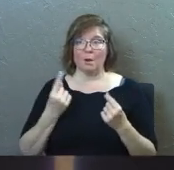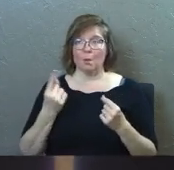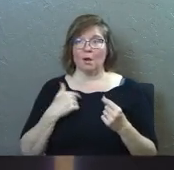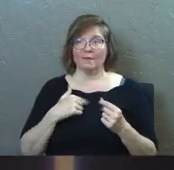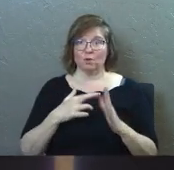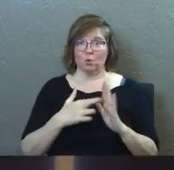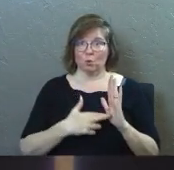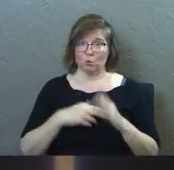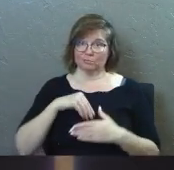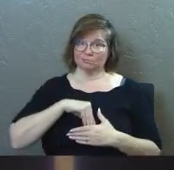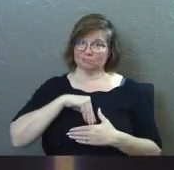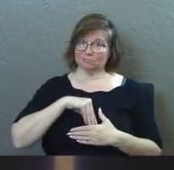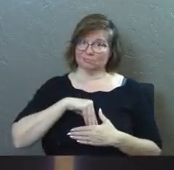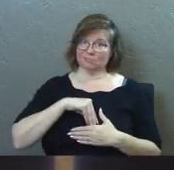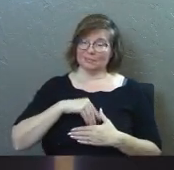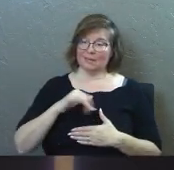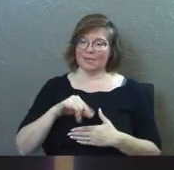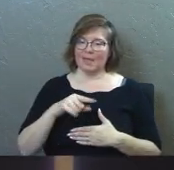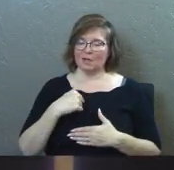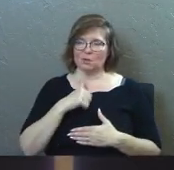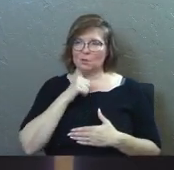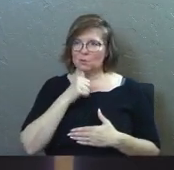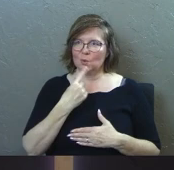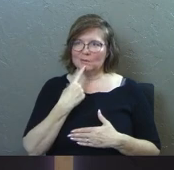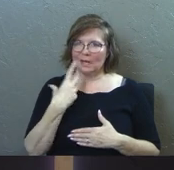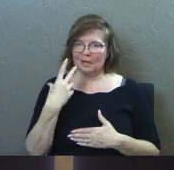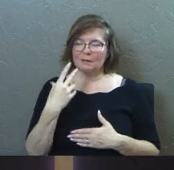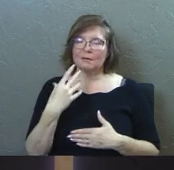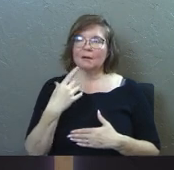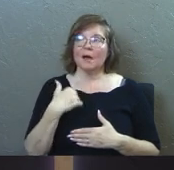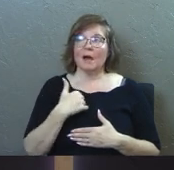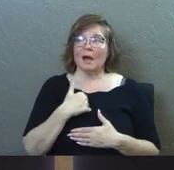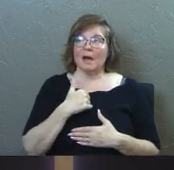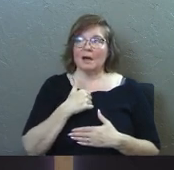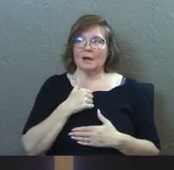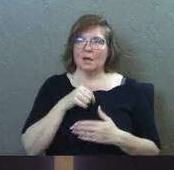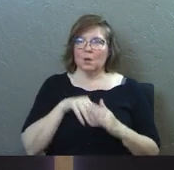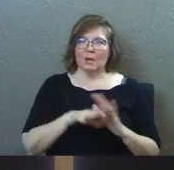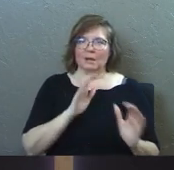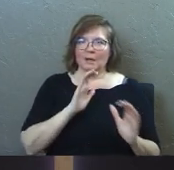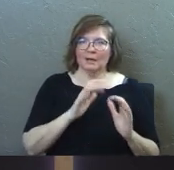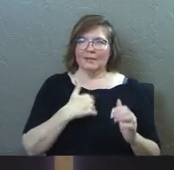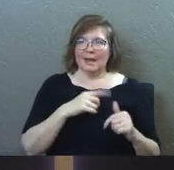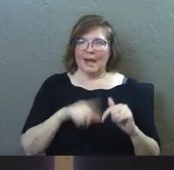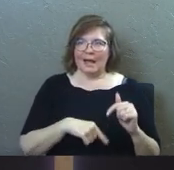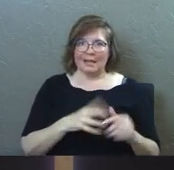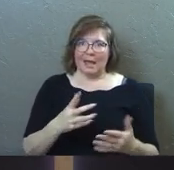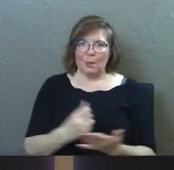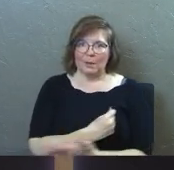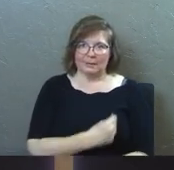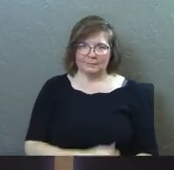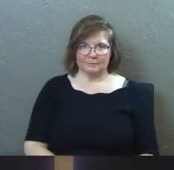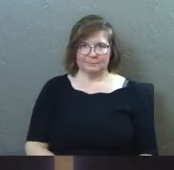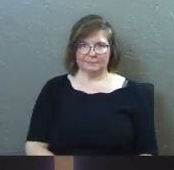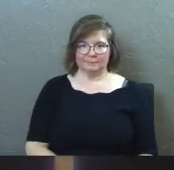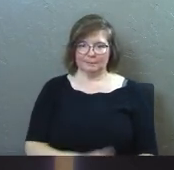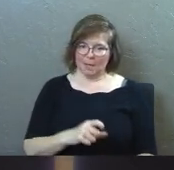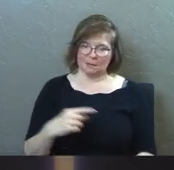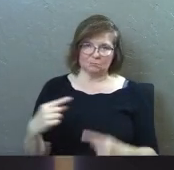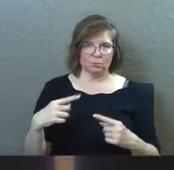of your little rules is that you don't say out loud is, I don't enter into a conversation that I can't win.